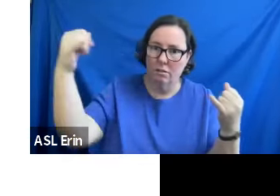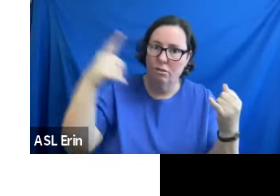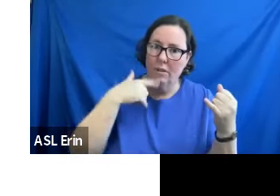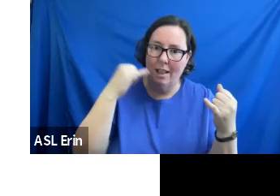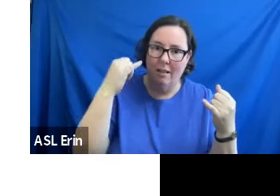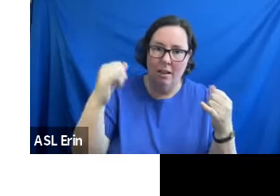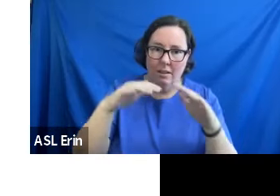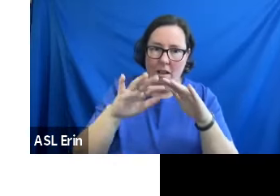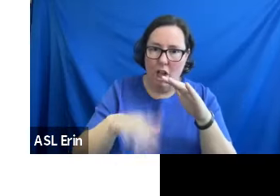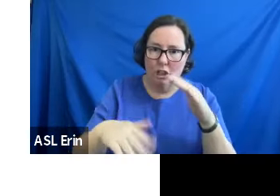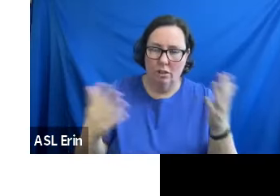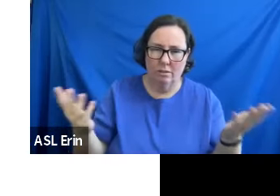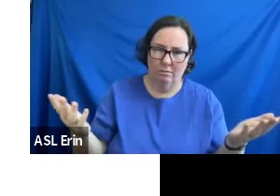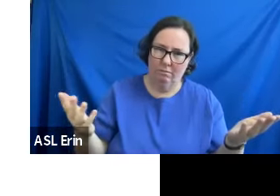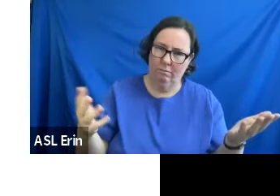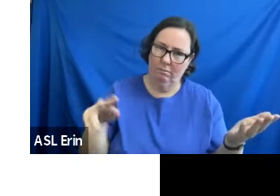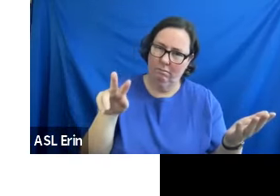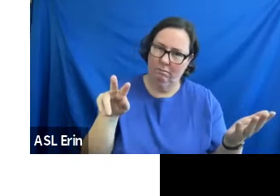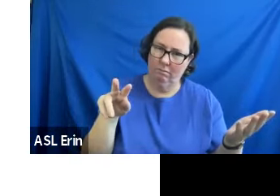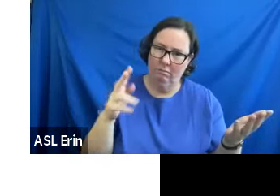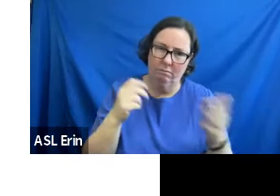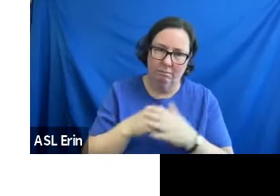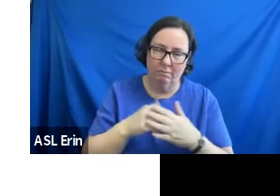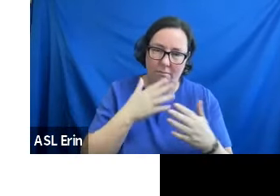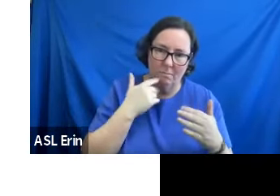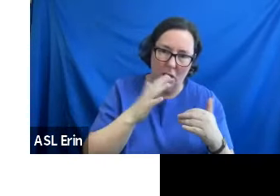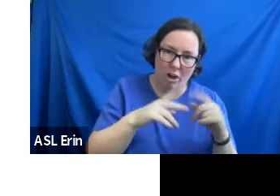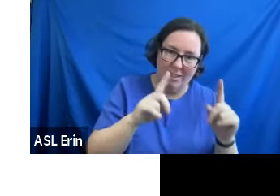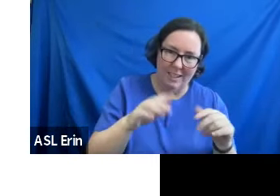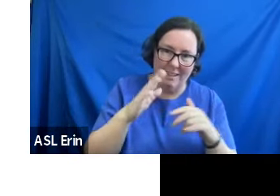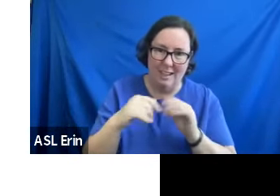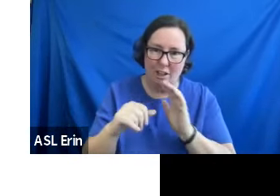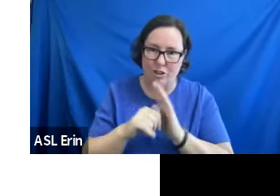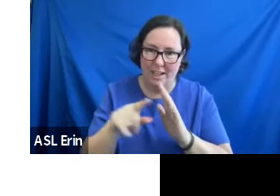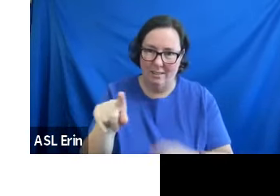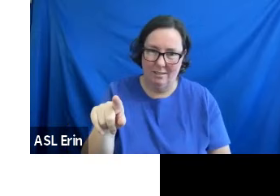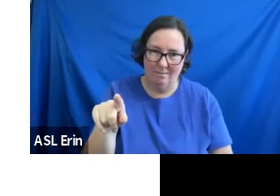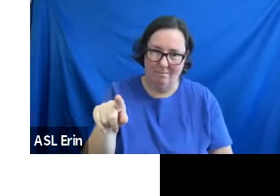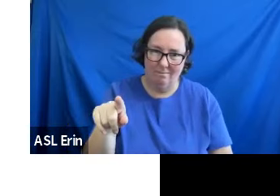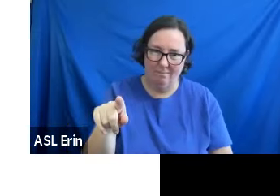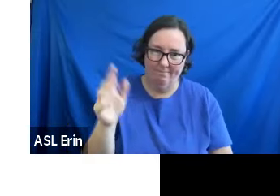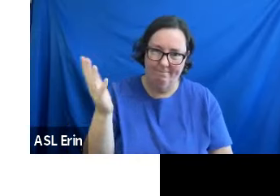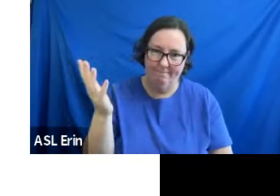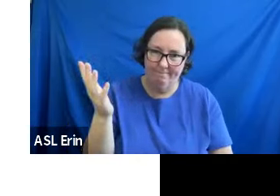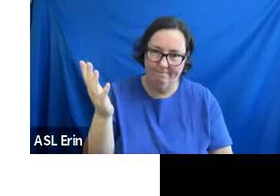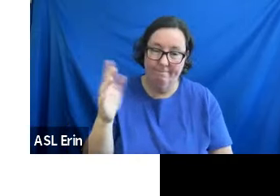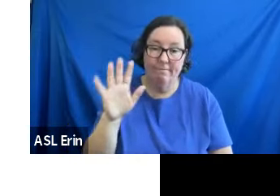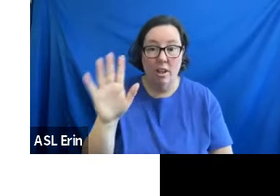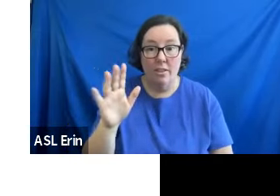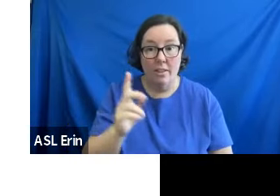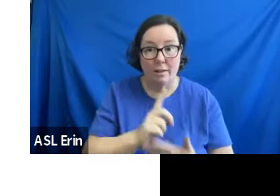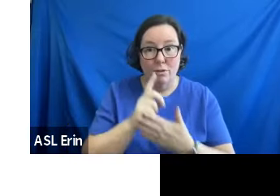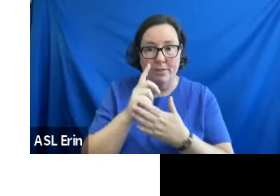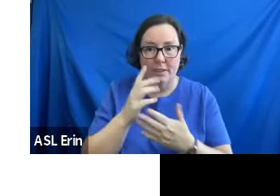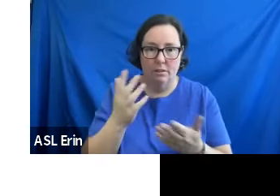they were predicted to do. And these students' privilege